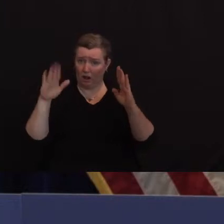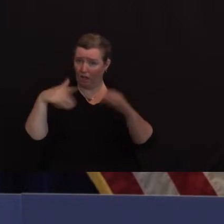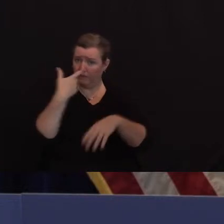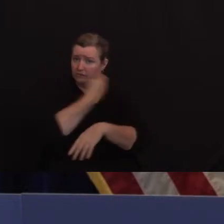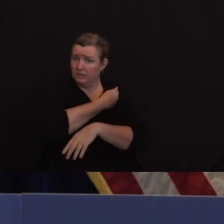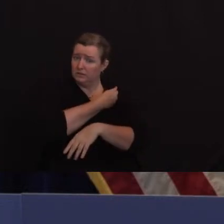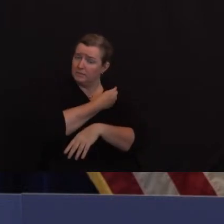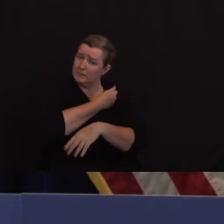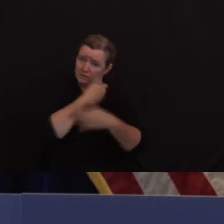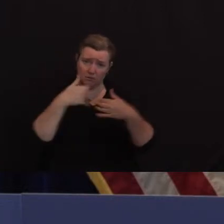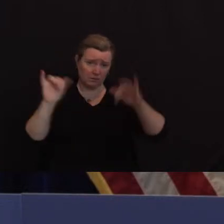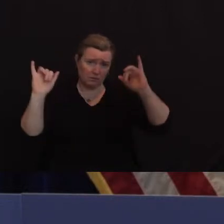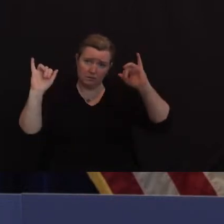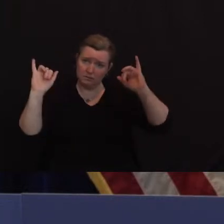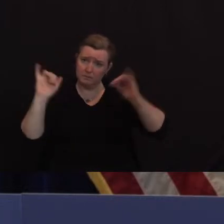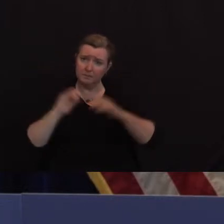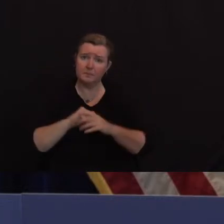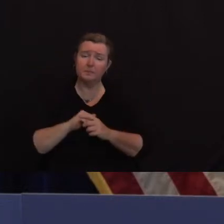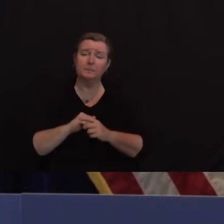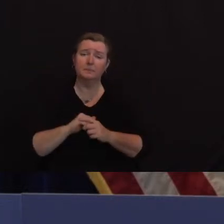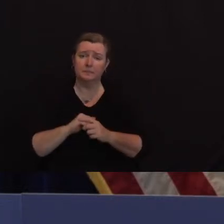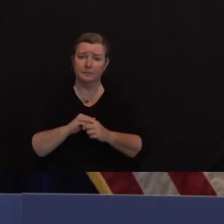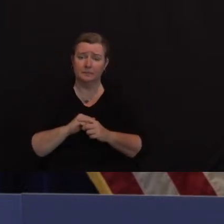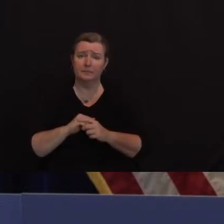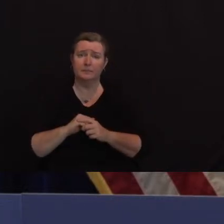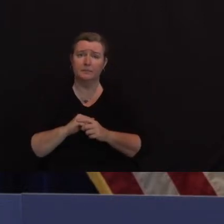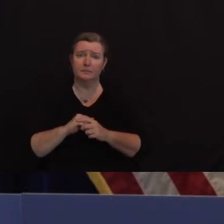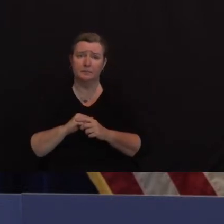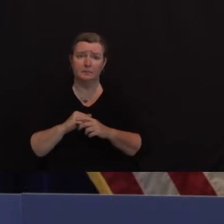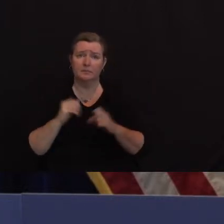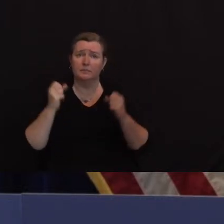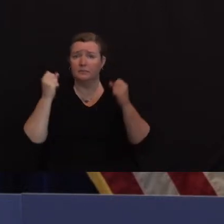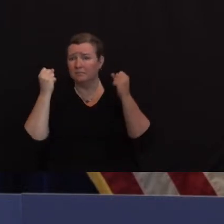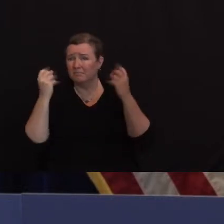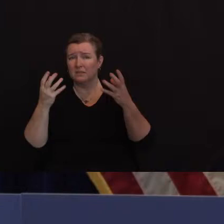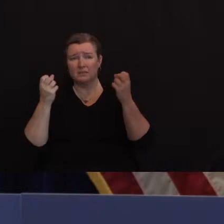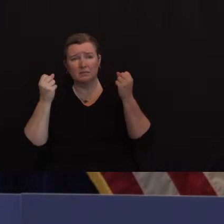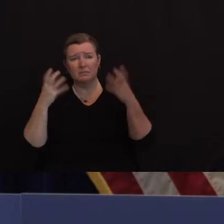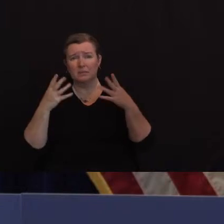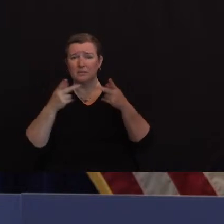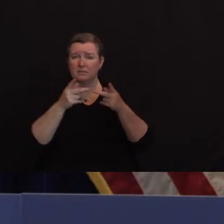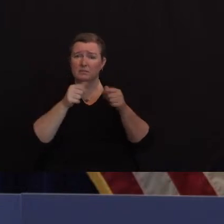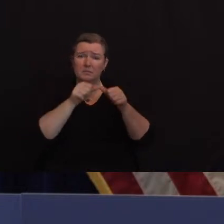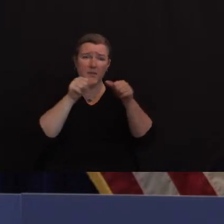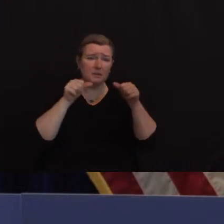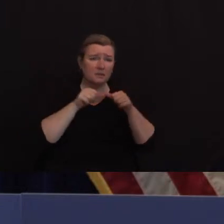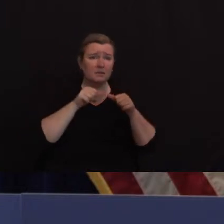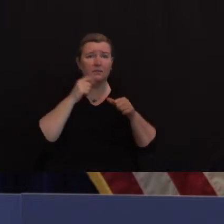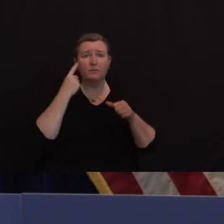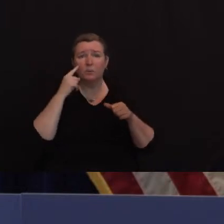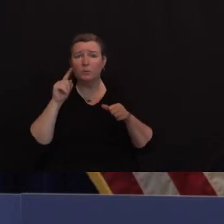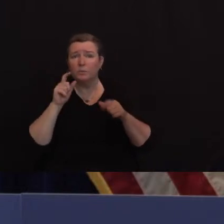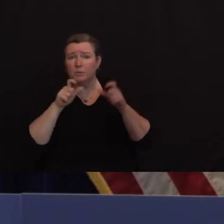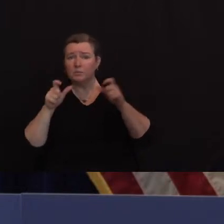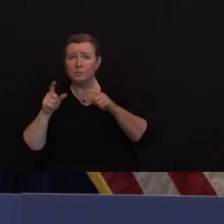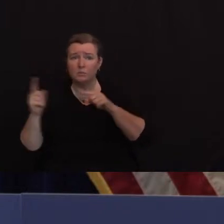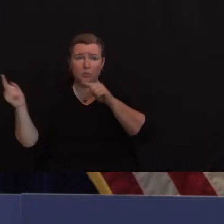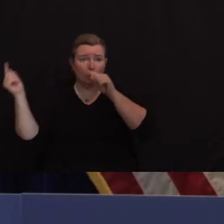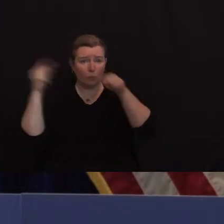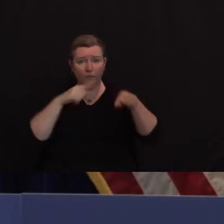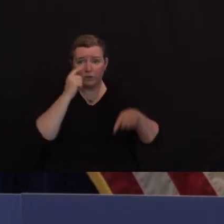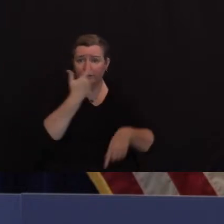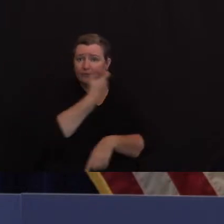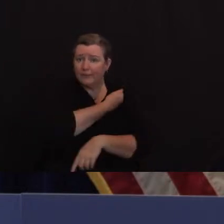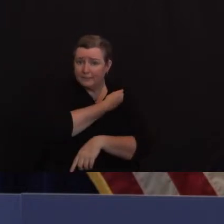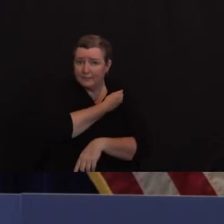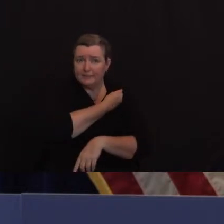better. There are hundreds of locations for adolescents to get vaccinated, including neighborhood retail pharmacies. To find a location near